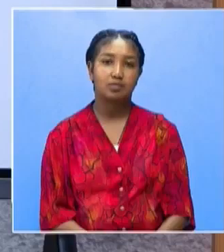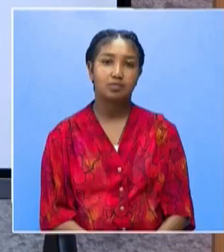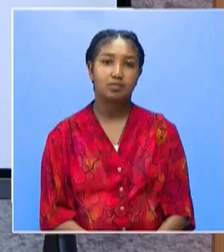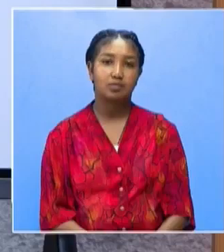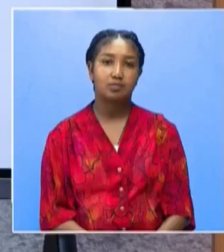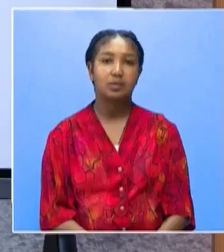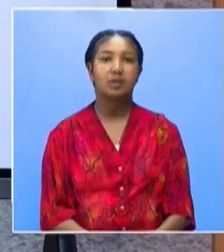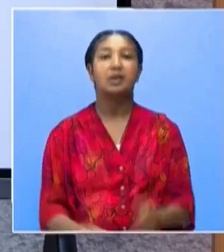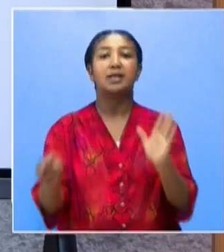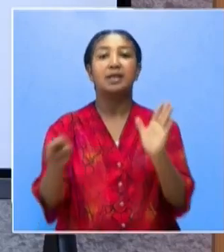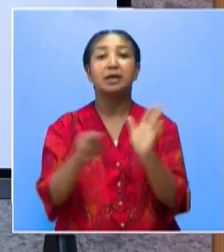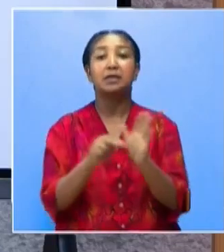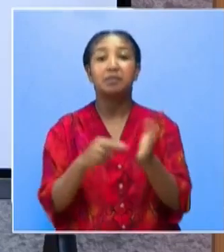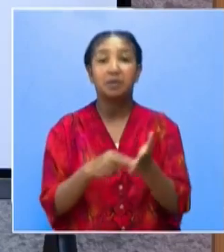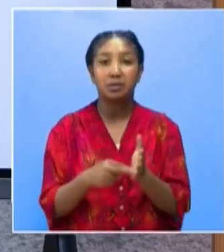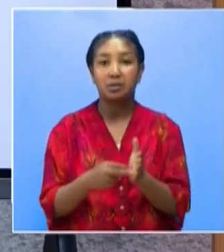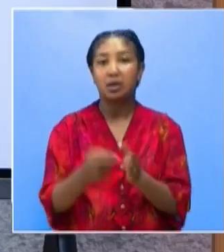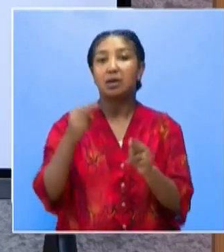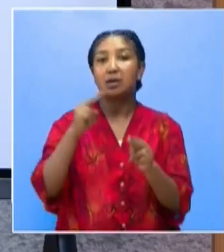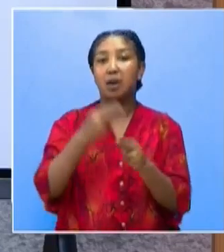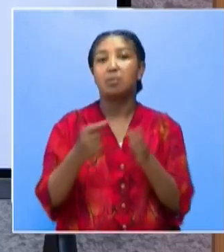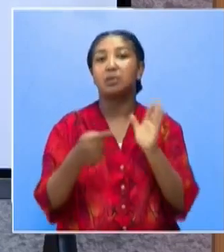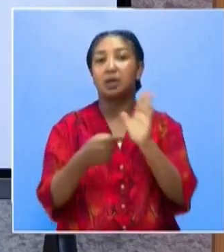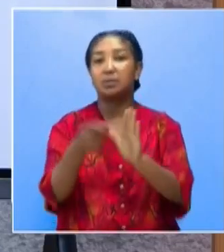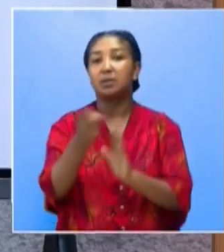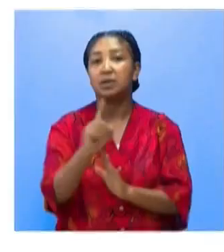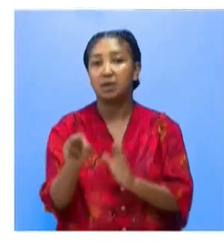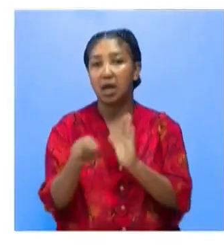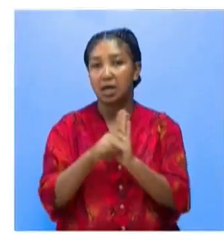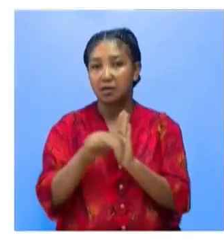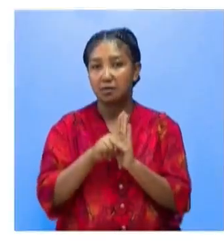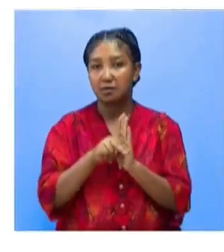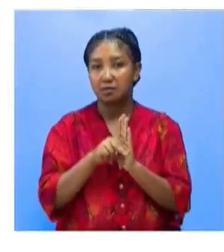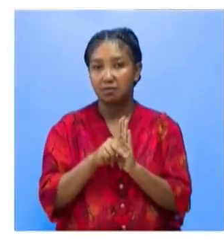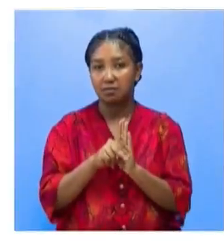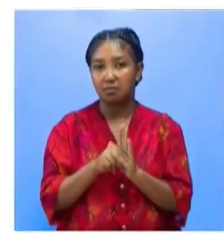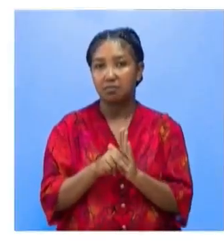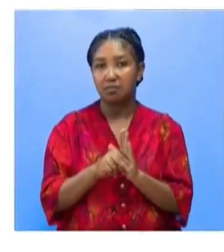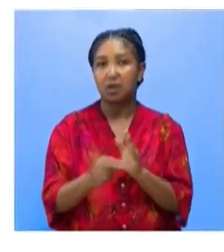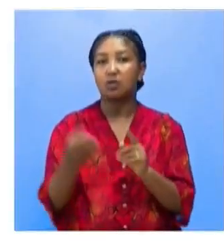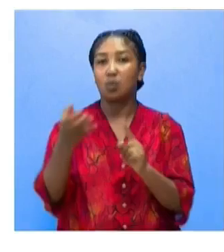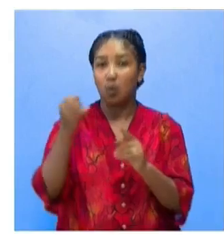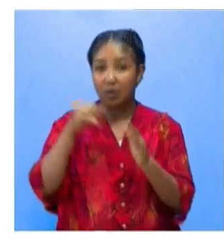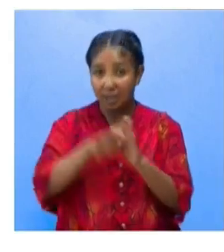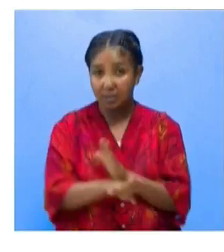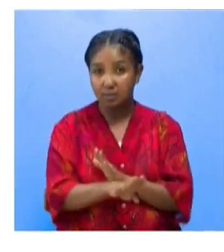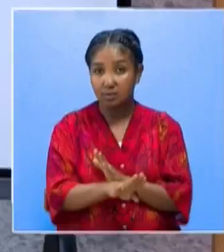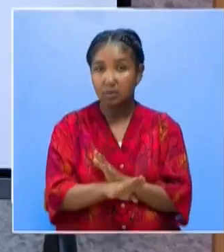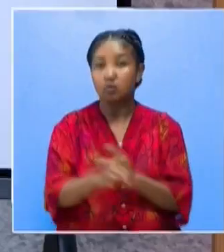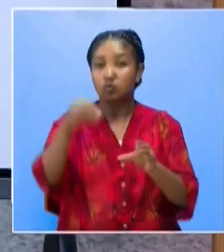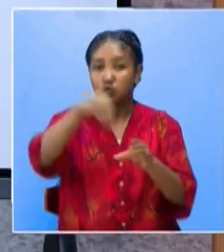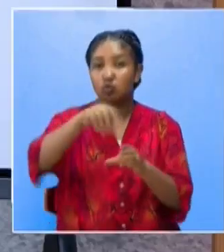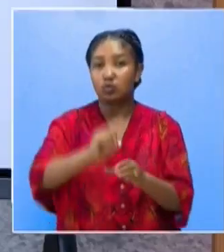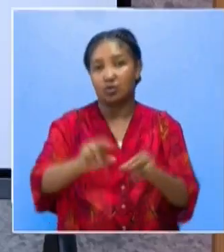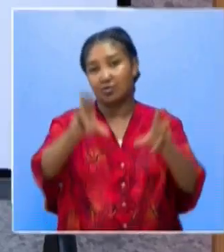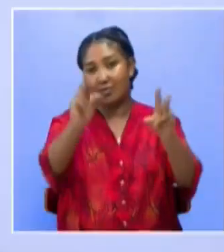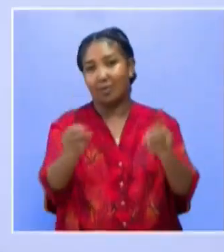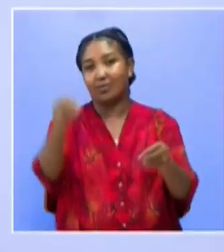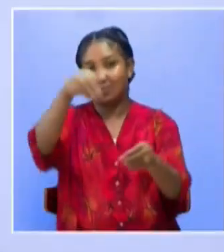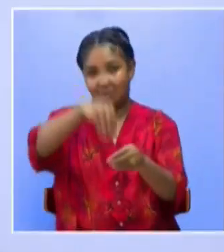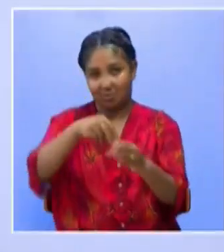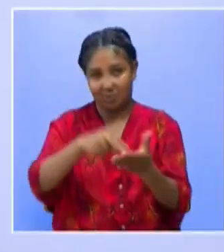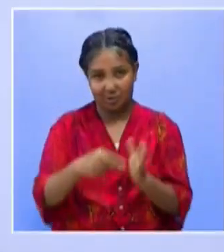Yes, negative means, as its name indicates, yes, it contains what? It contains not in